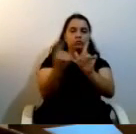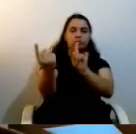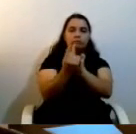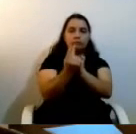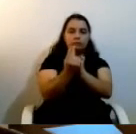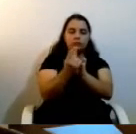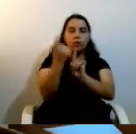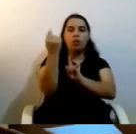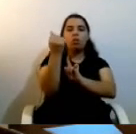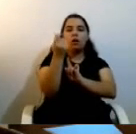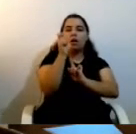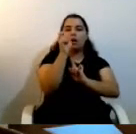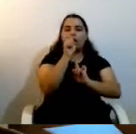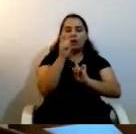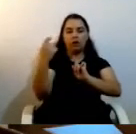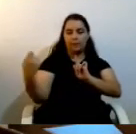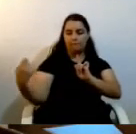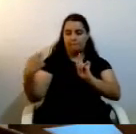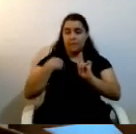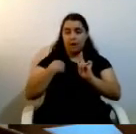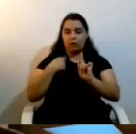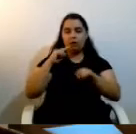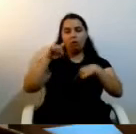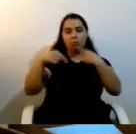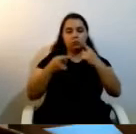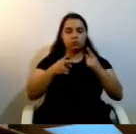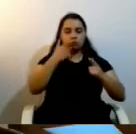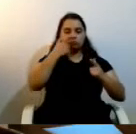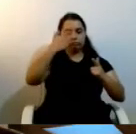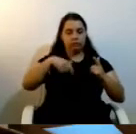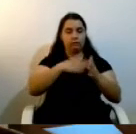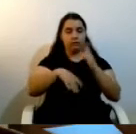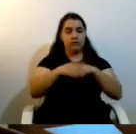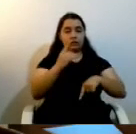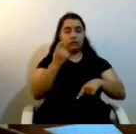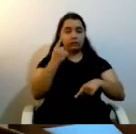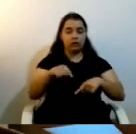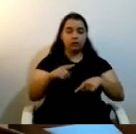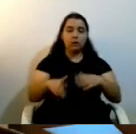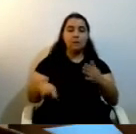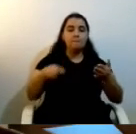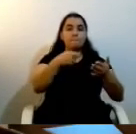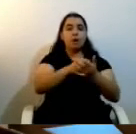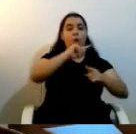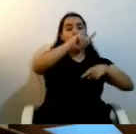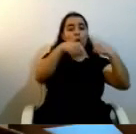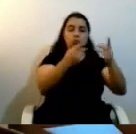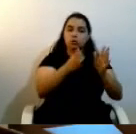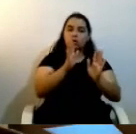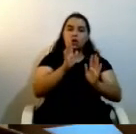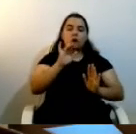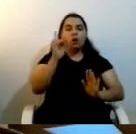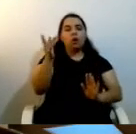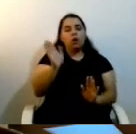not the service provider. In this way, there are no middlemen who pocket